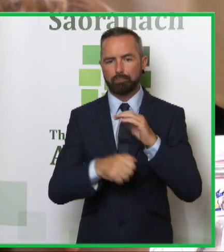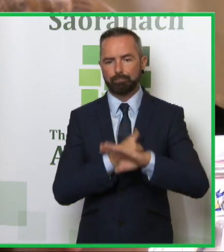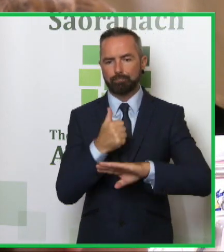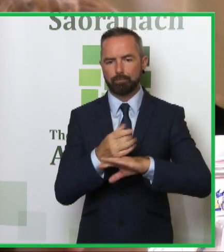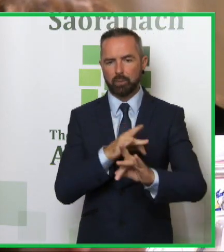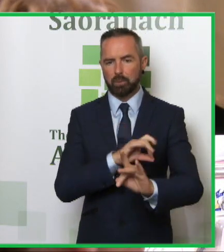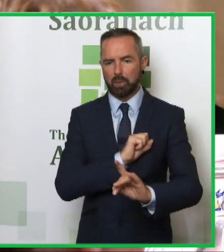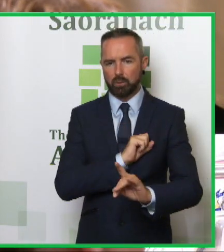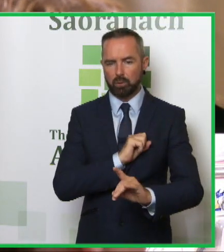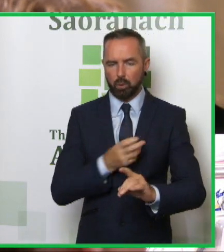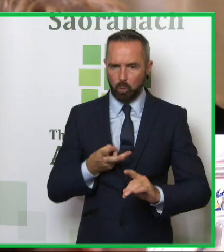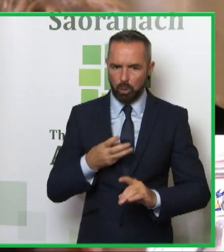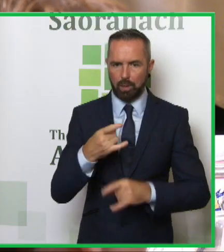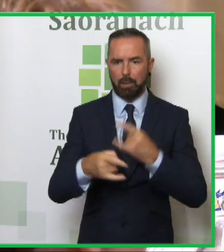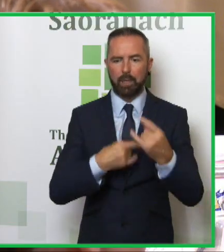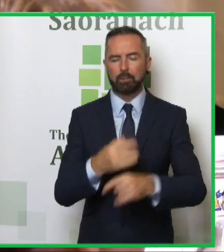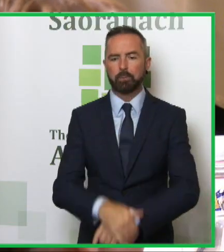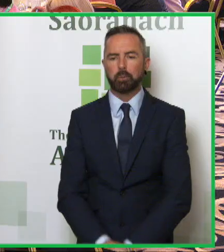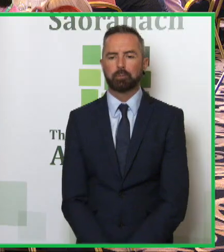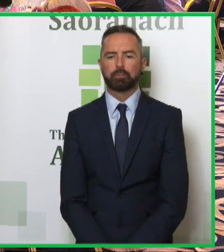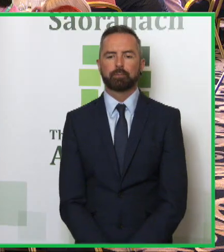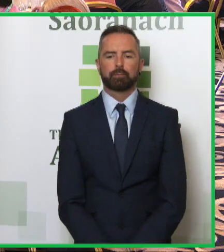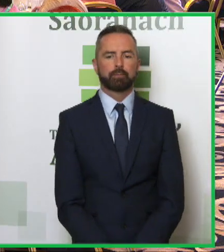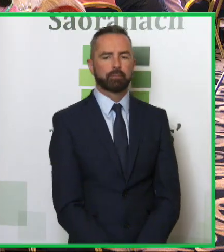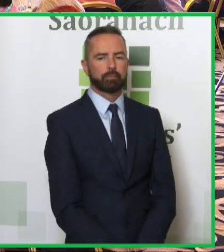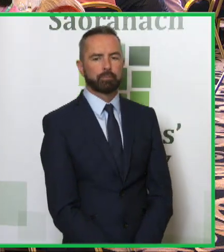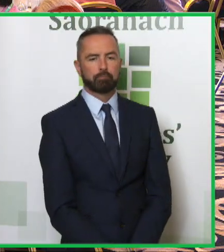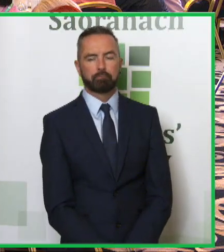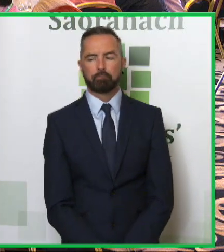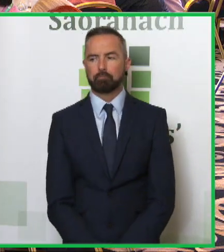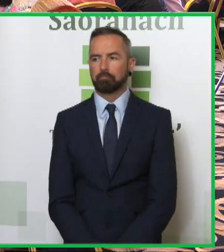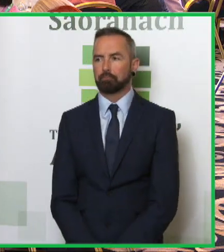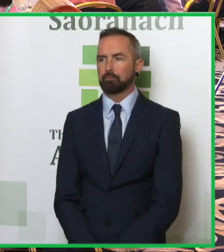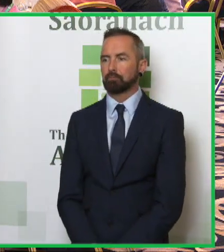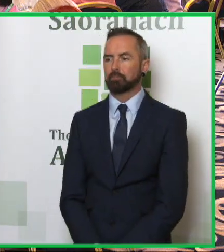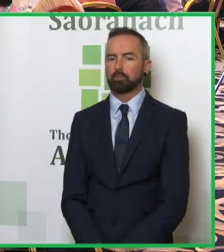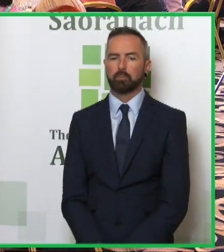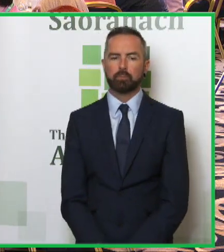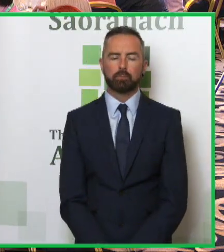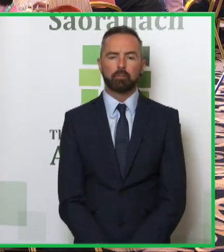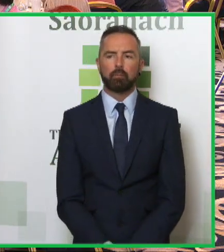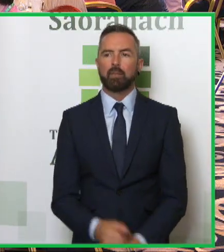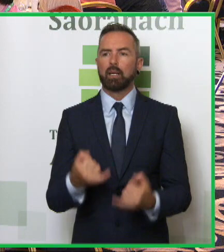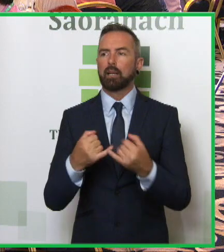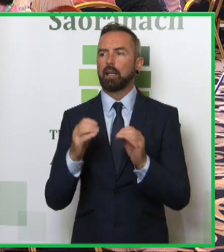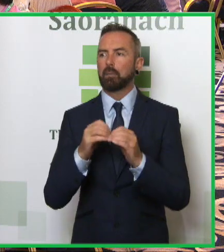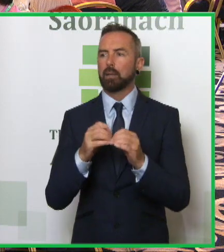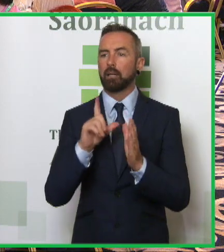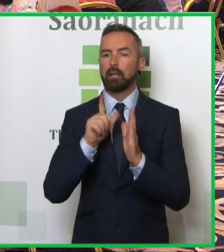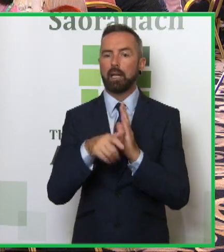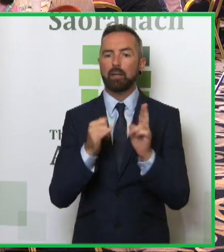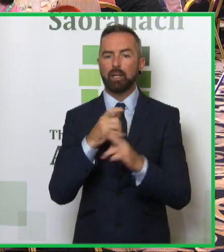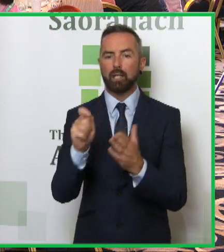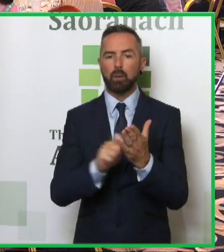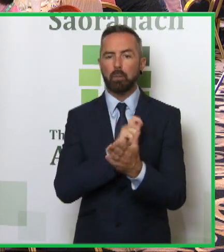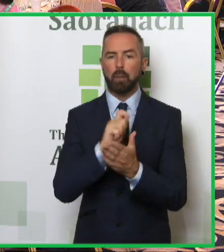to ensure that happens. Okay. Do you want to make any comment? Yeah, well, as you said, it does come up later in the balloting